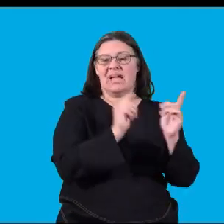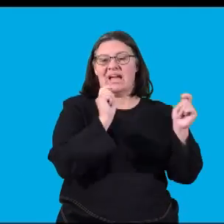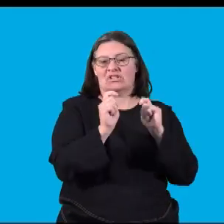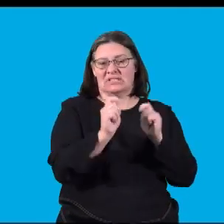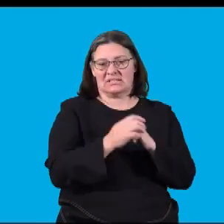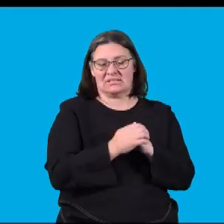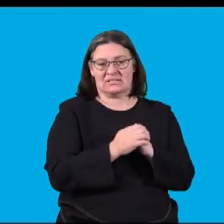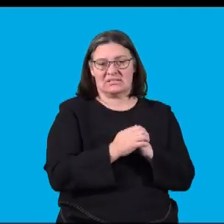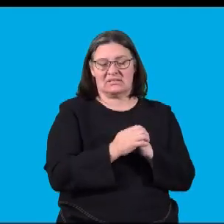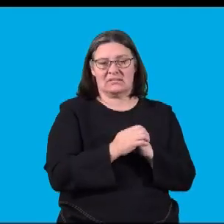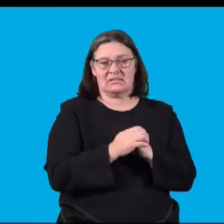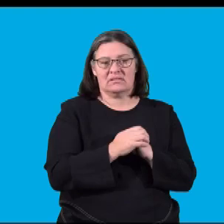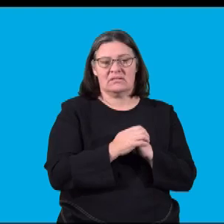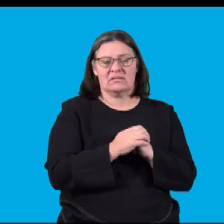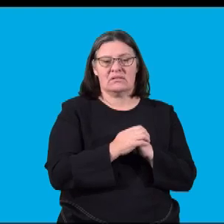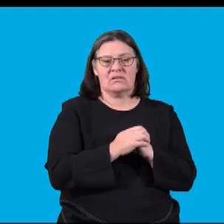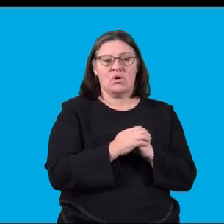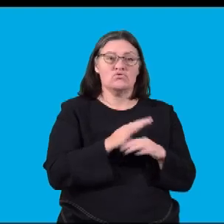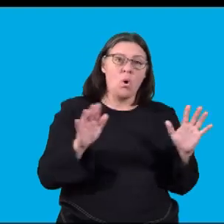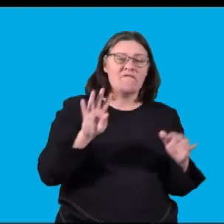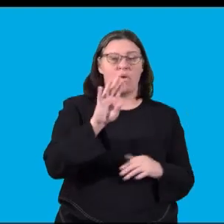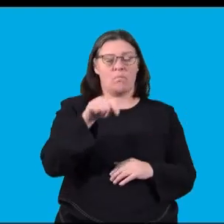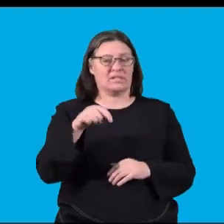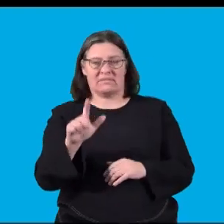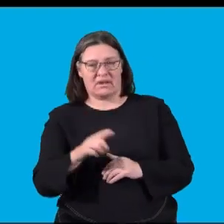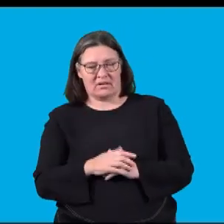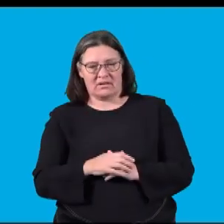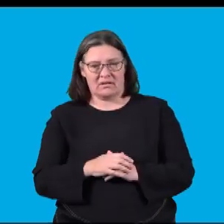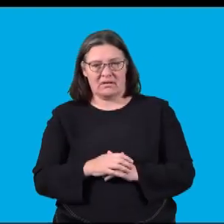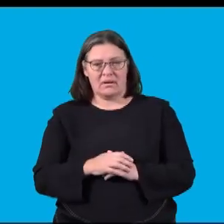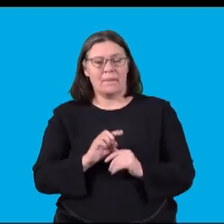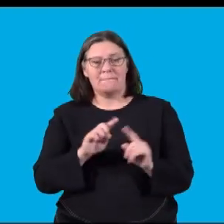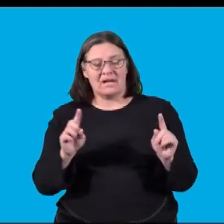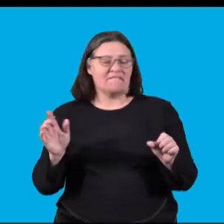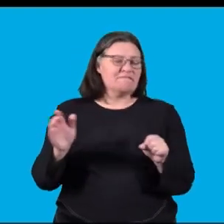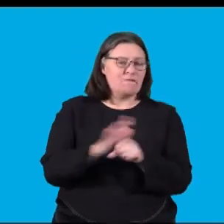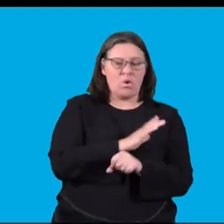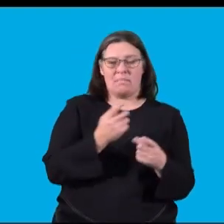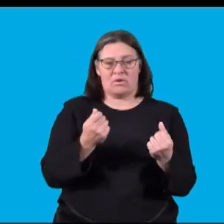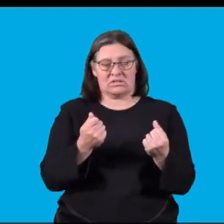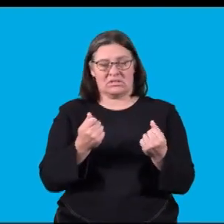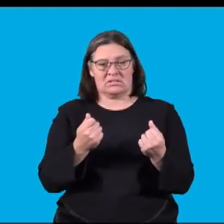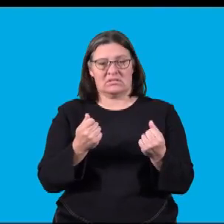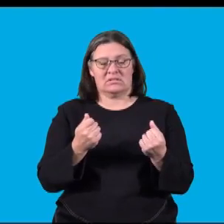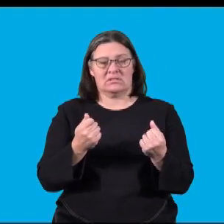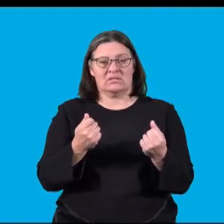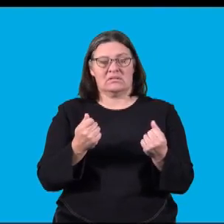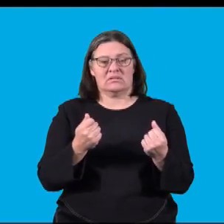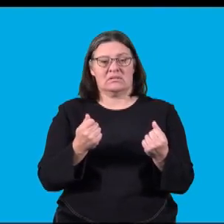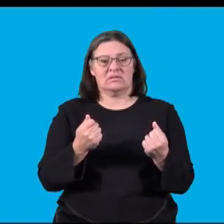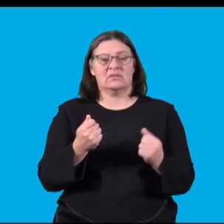adjusted to. Not the 4.7, but we'll take the entire amount, which is